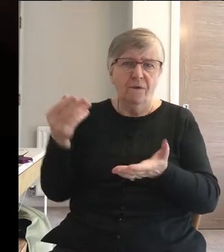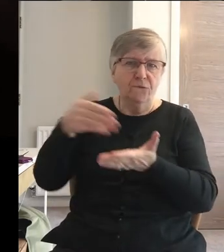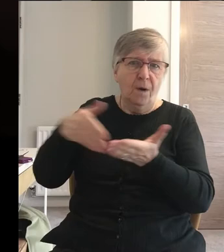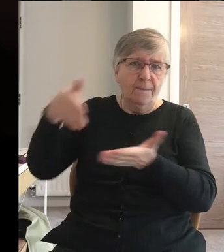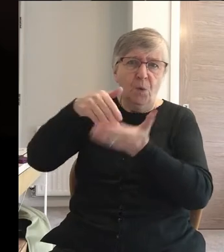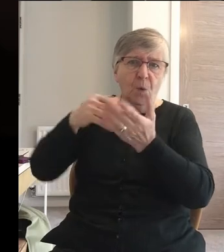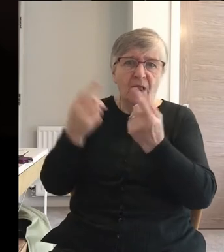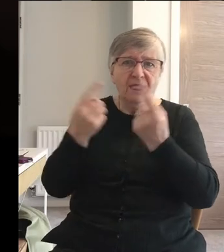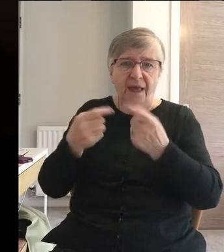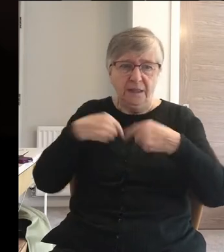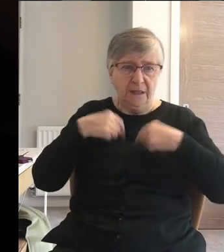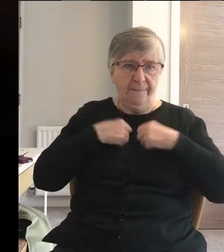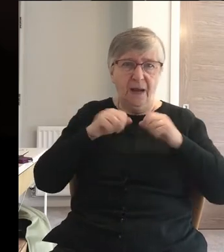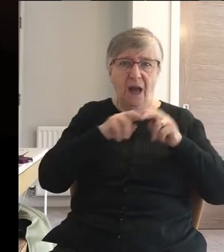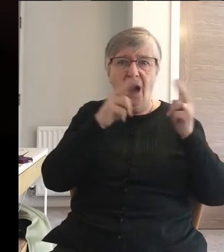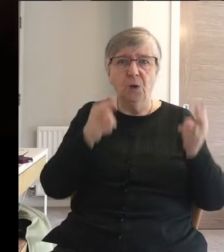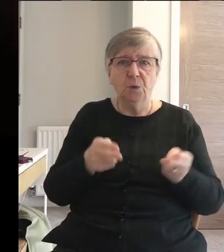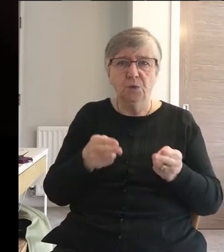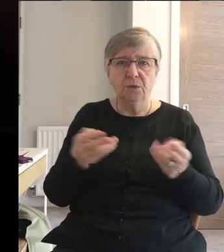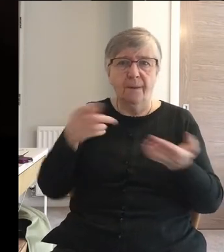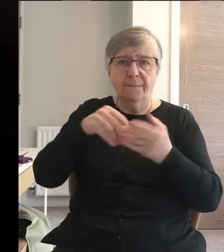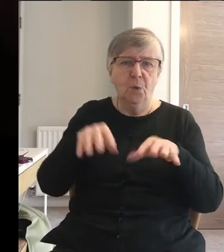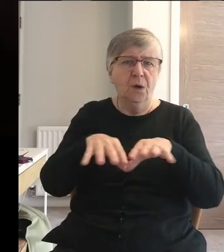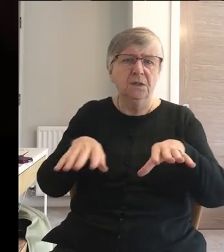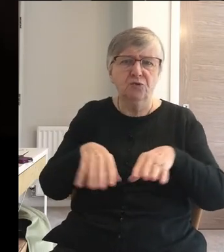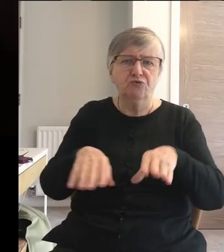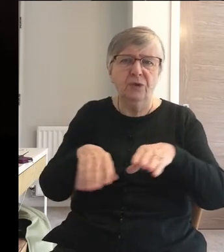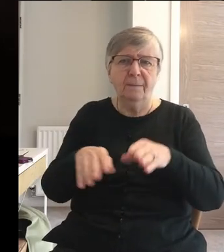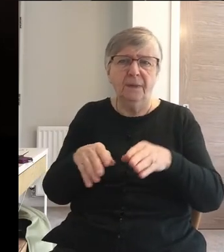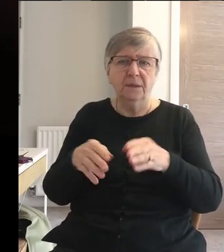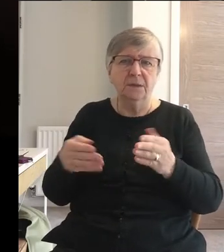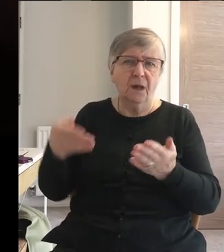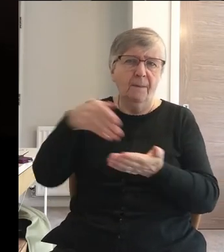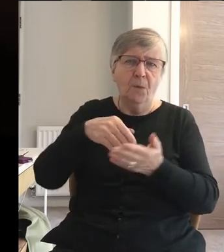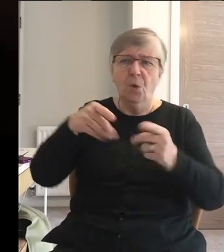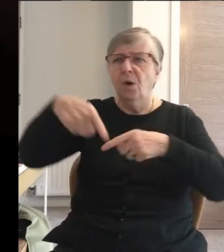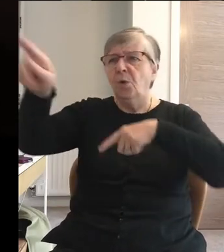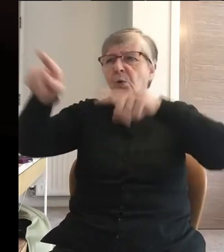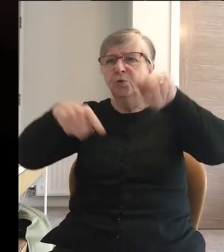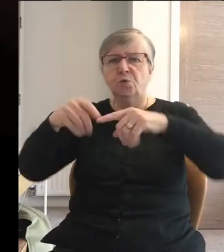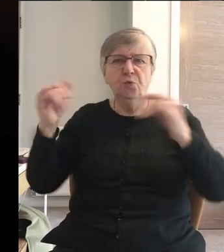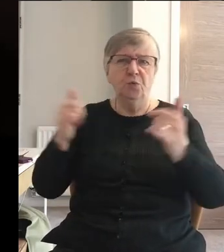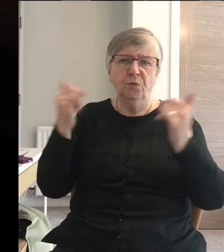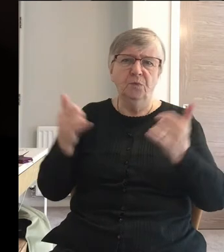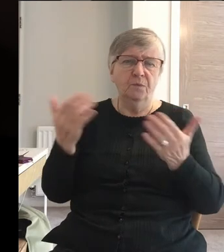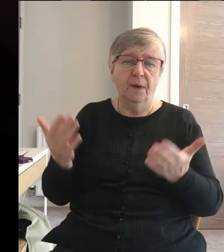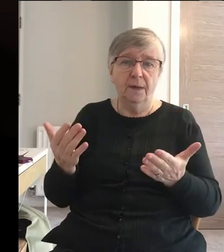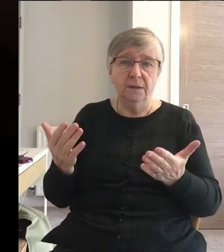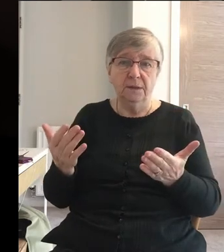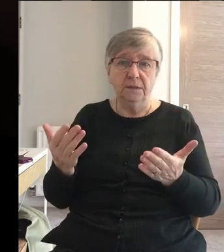more luxury items, more luxury treatments, more bigger and over-the-top events and so on.